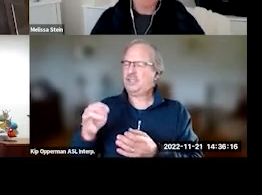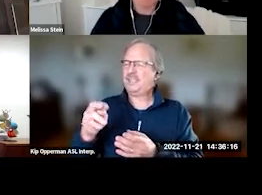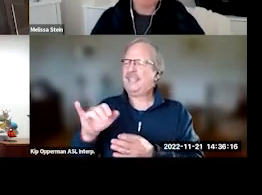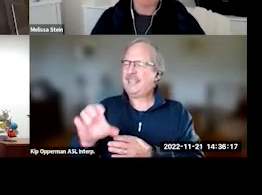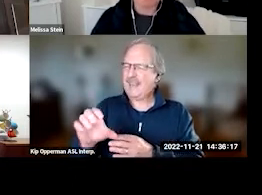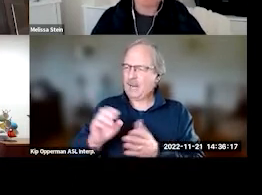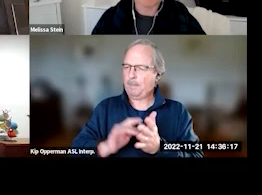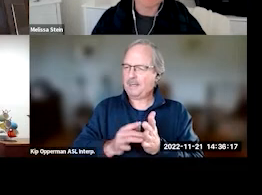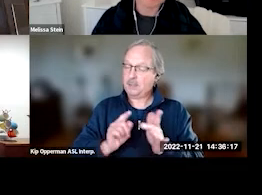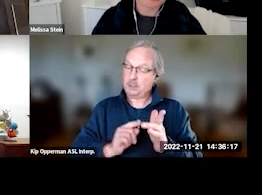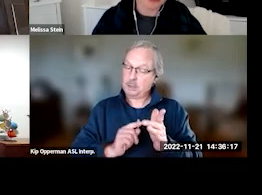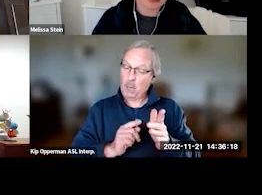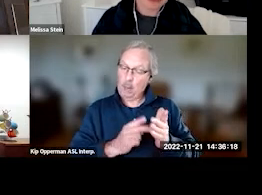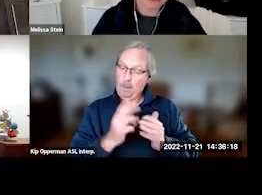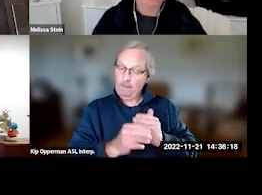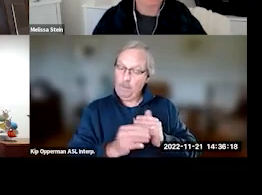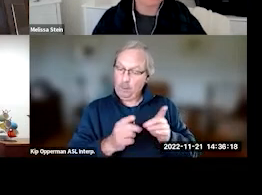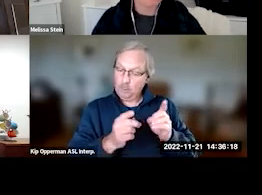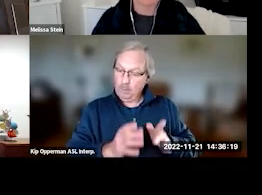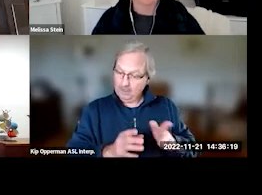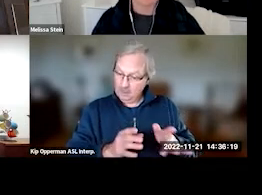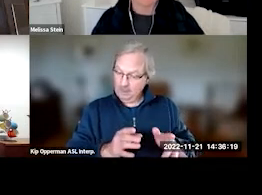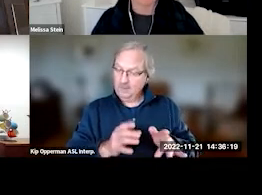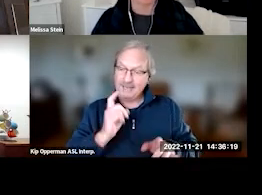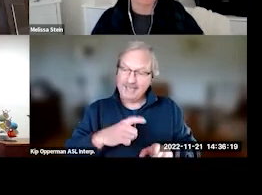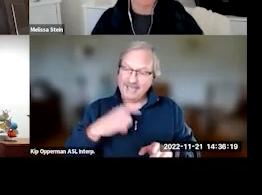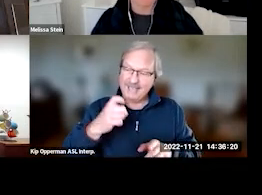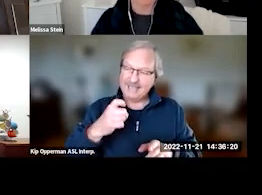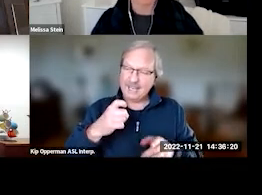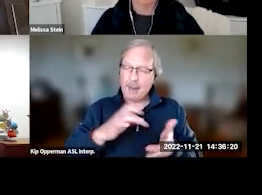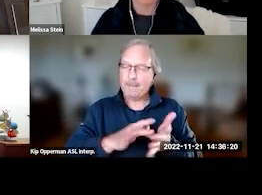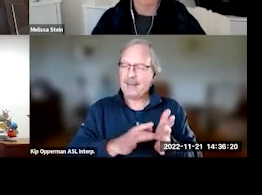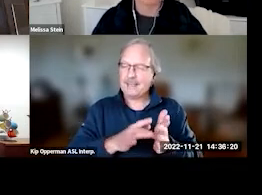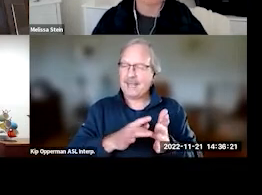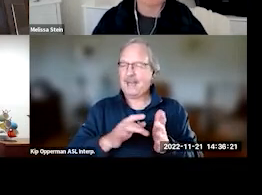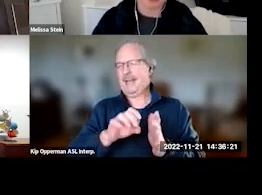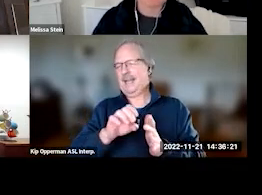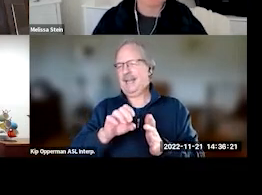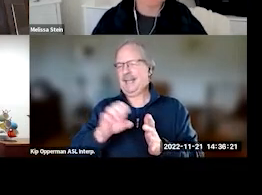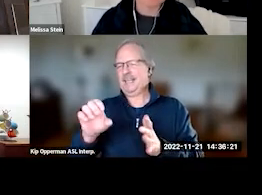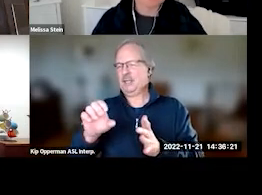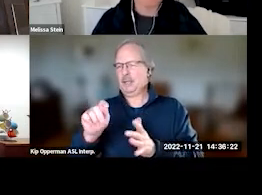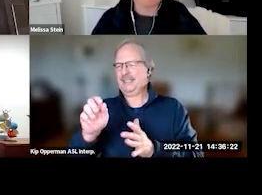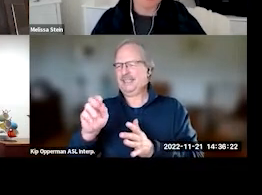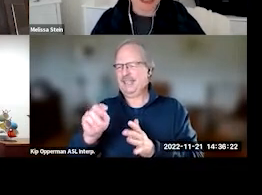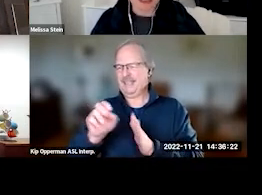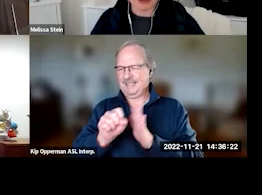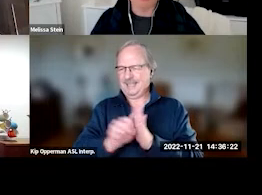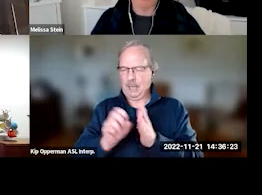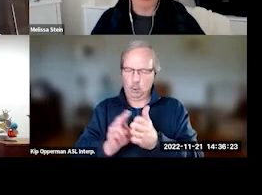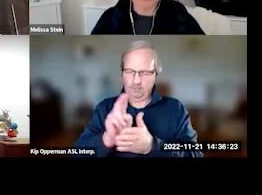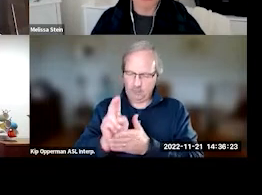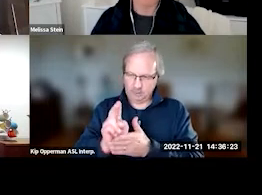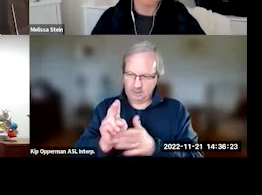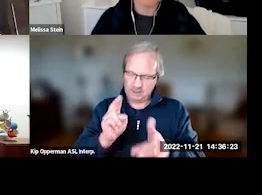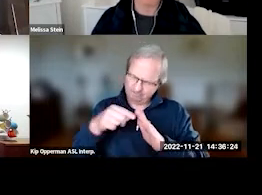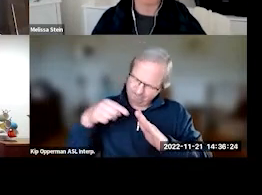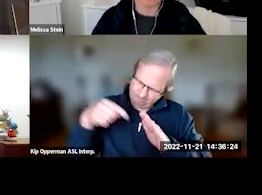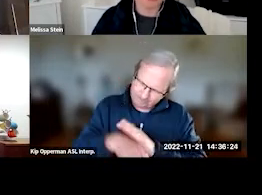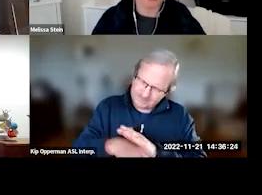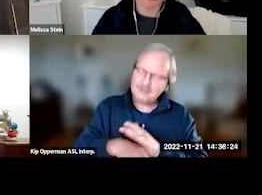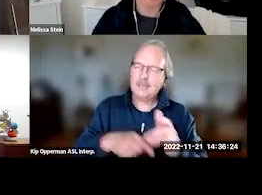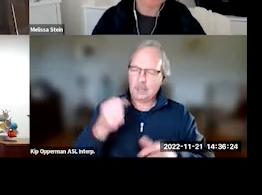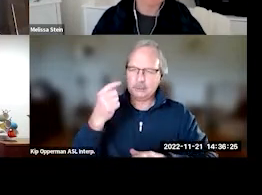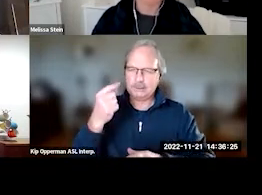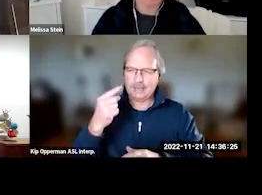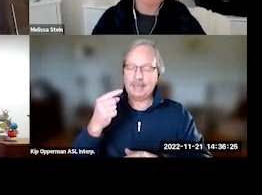director of the Fellowship in Addiction Medicine at East Tennessee State University. Dr. Troxler brings a deep understanding of rural issues. She grew